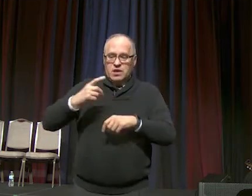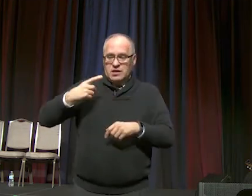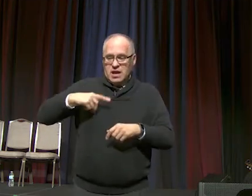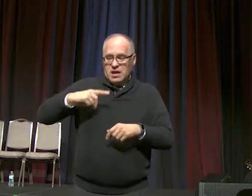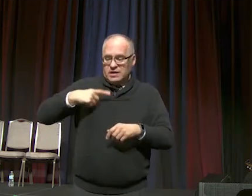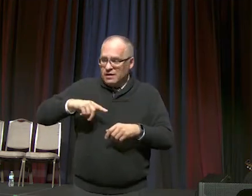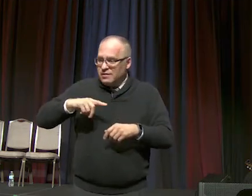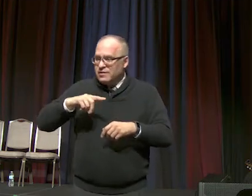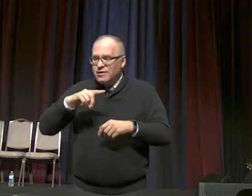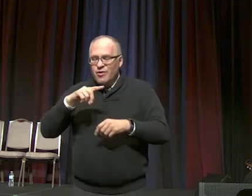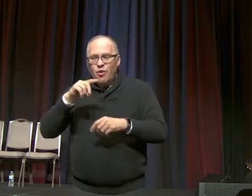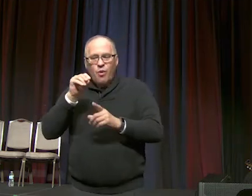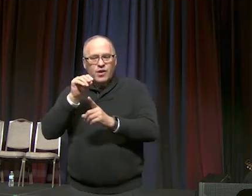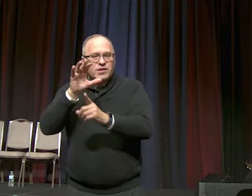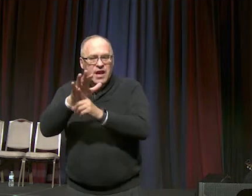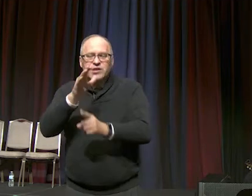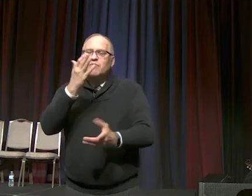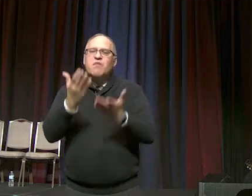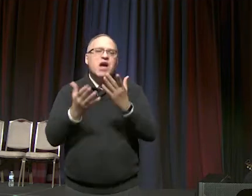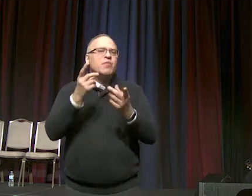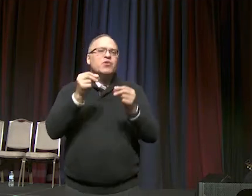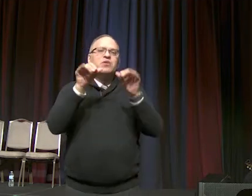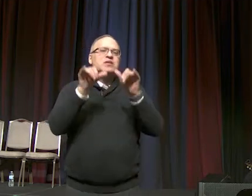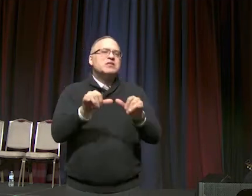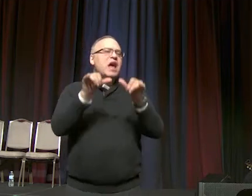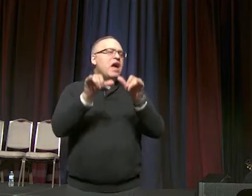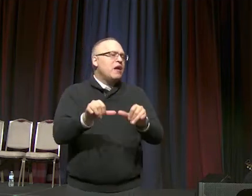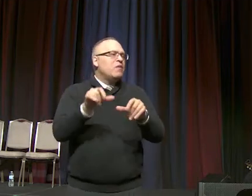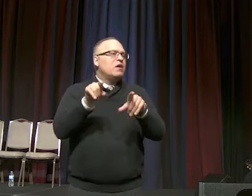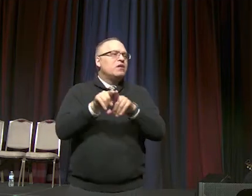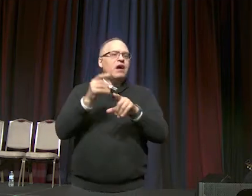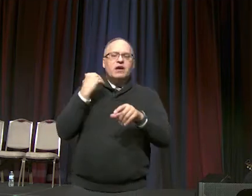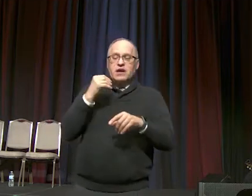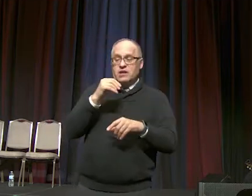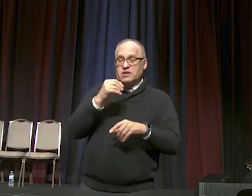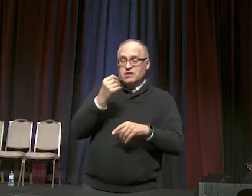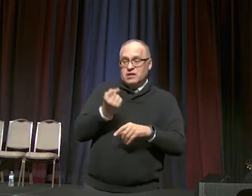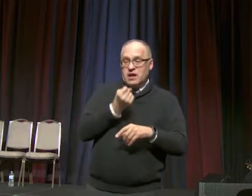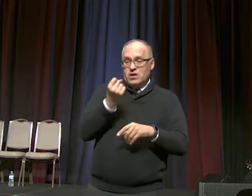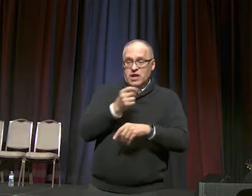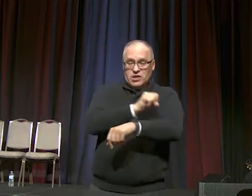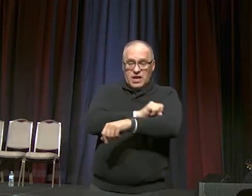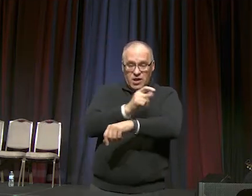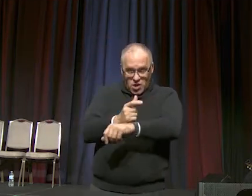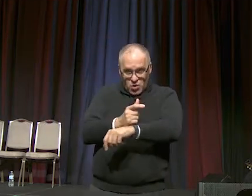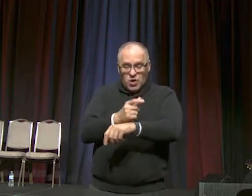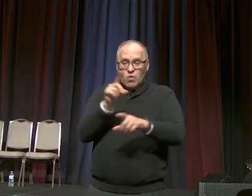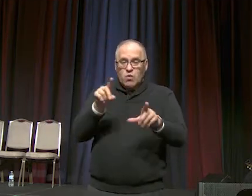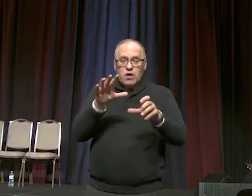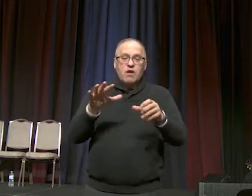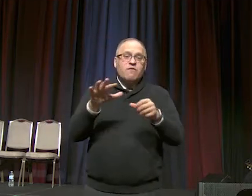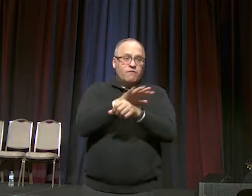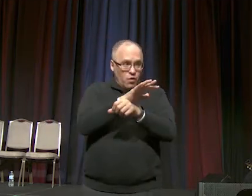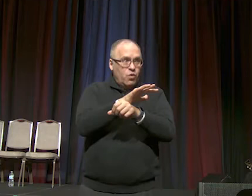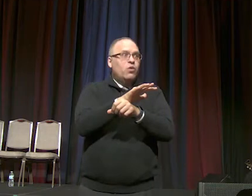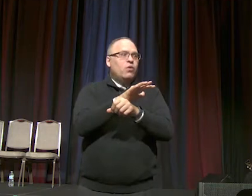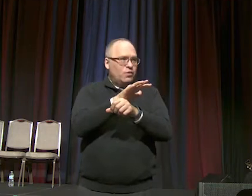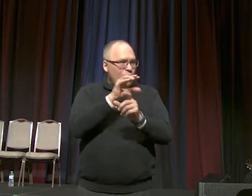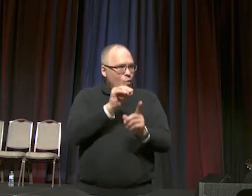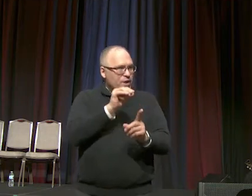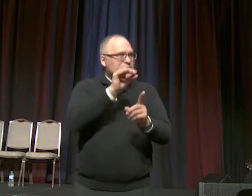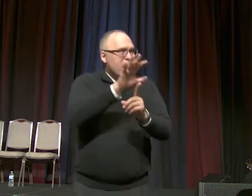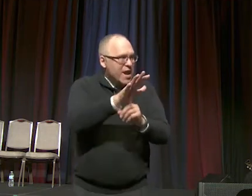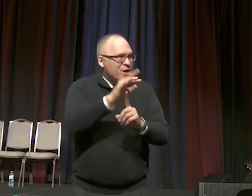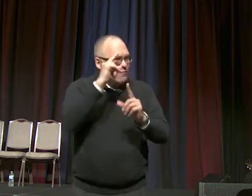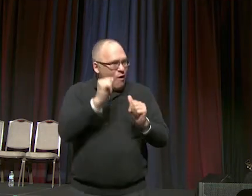be continuing the pattern we had on Saturday evening in St. Louis, where we do a full orientation for all of the delegates at the